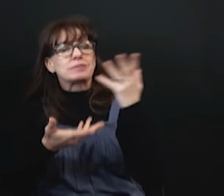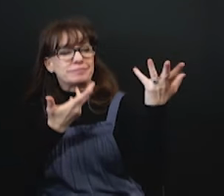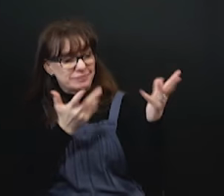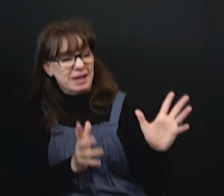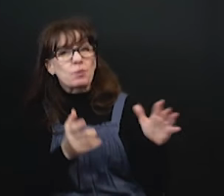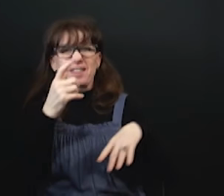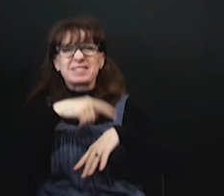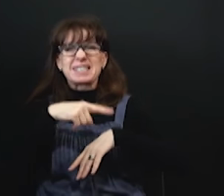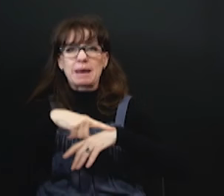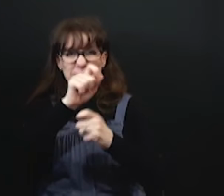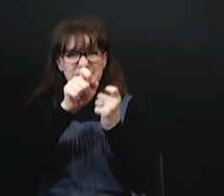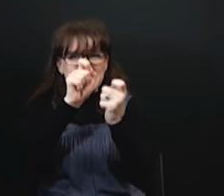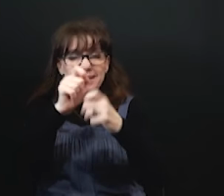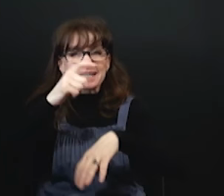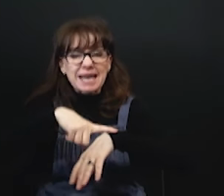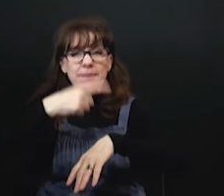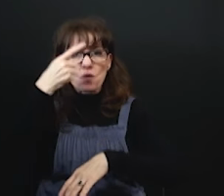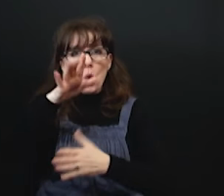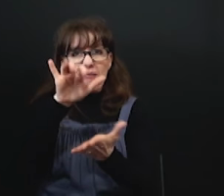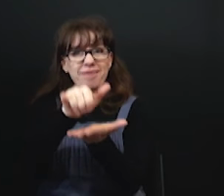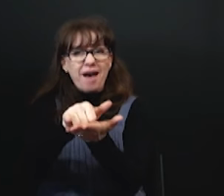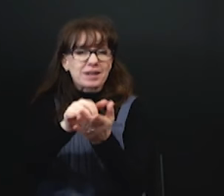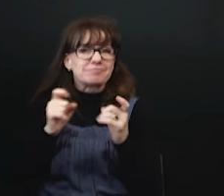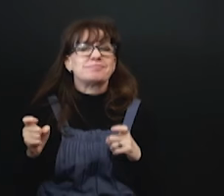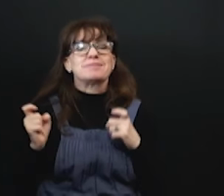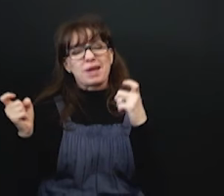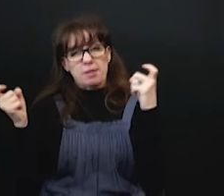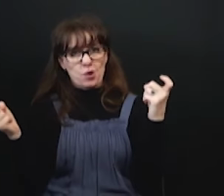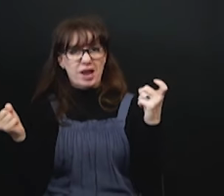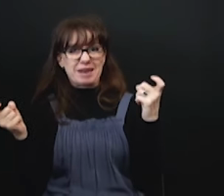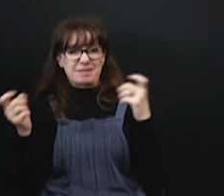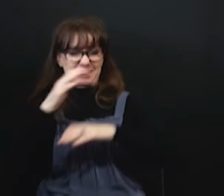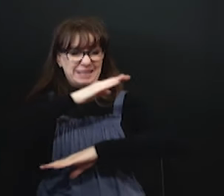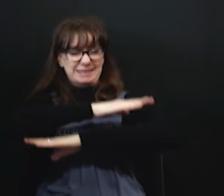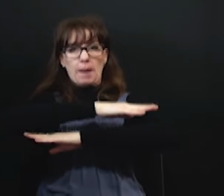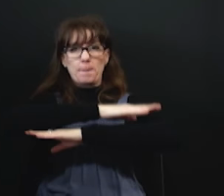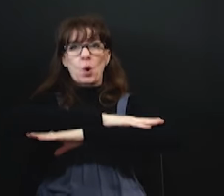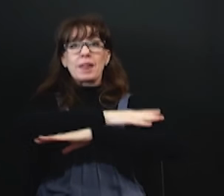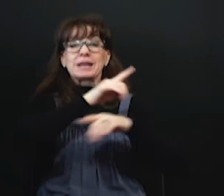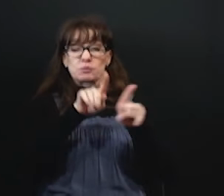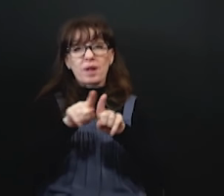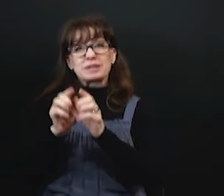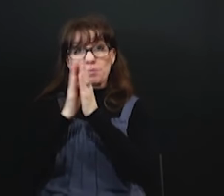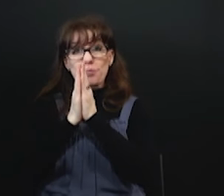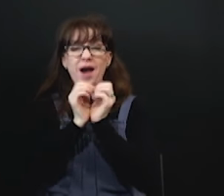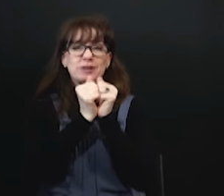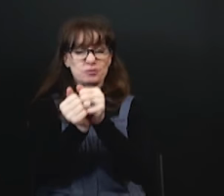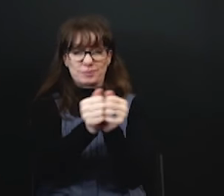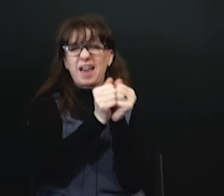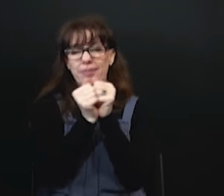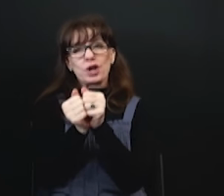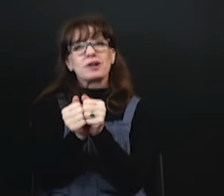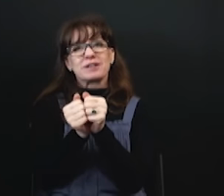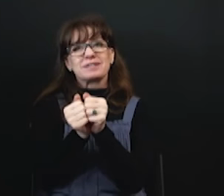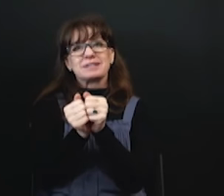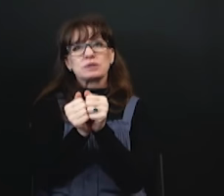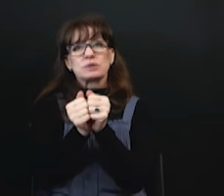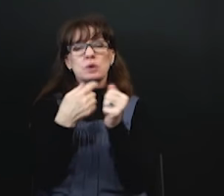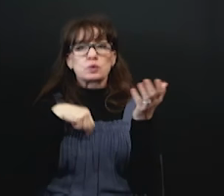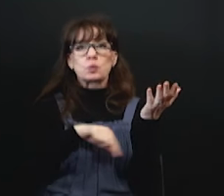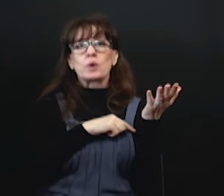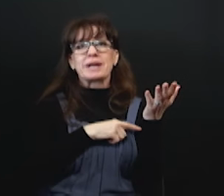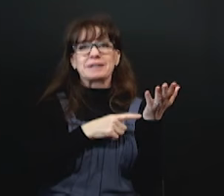time, specific time, in celebrating the table as well as prayer together as we come through